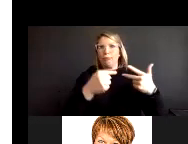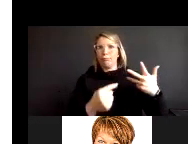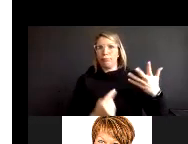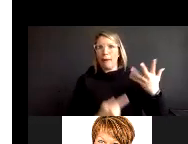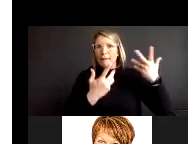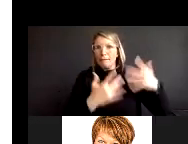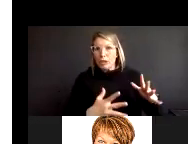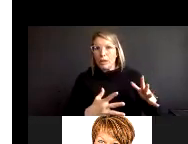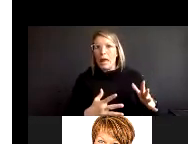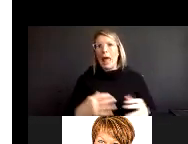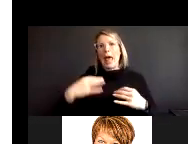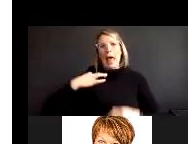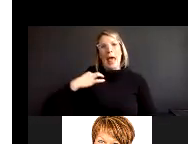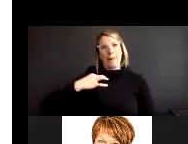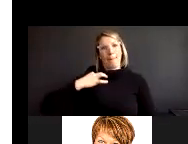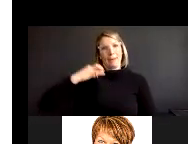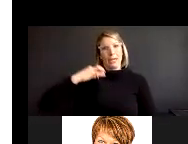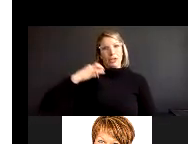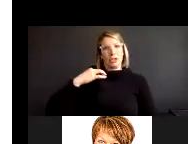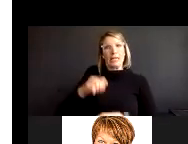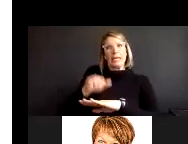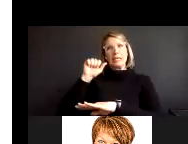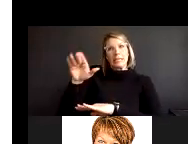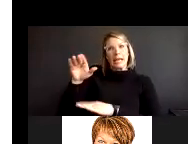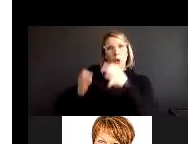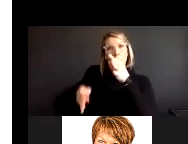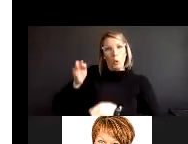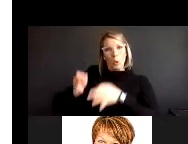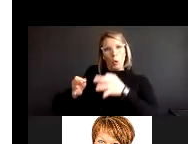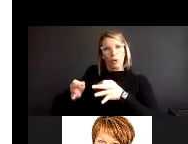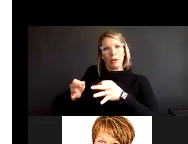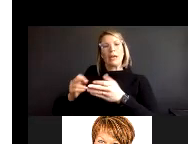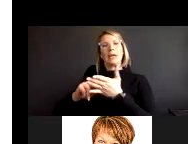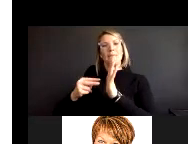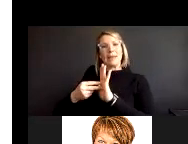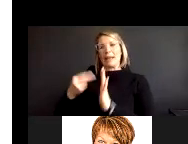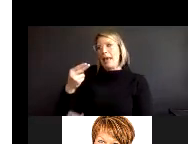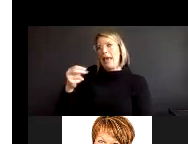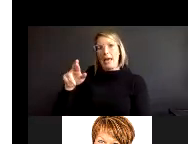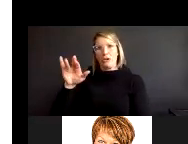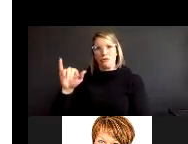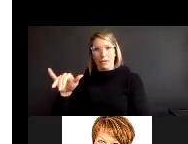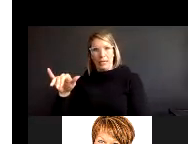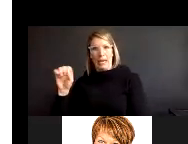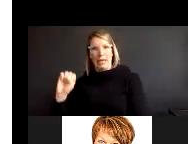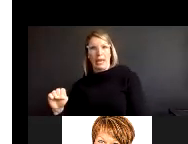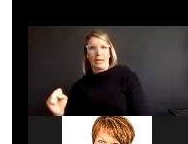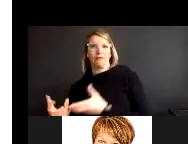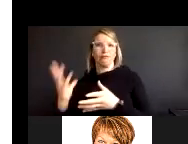made to court to declare an adult to be in need of protective intervention, and then to come into the care and custody of the provincial